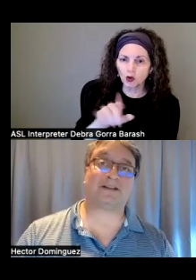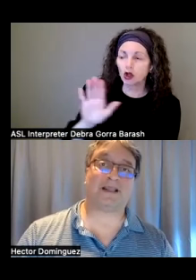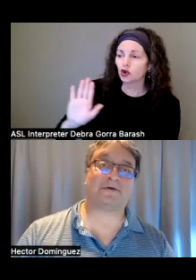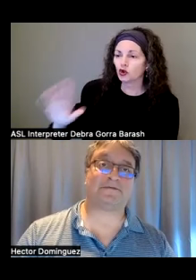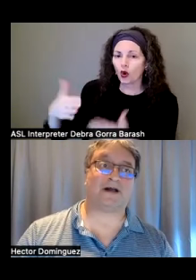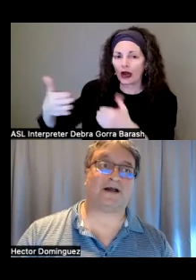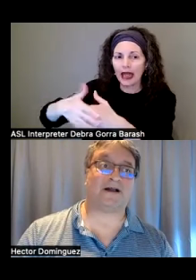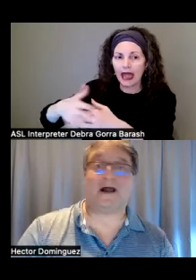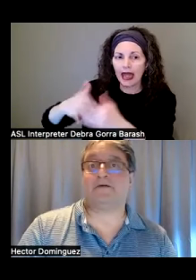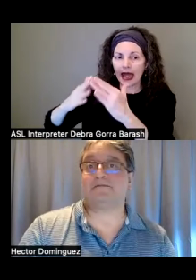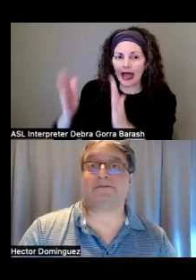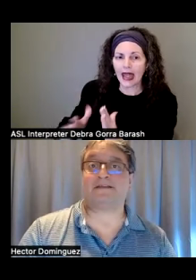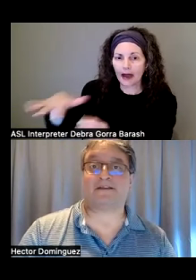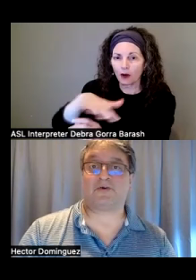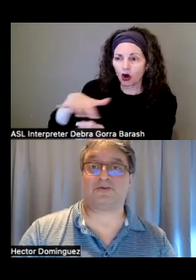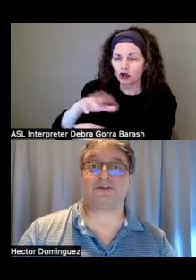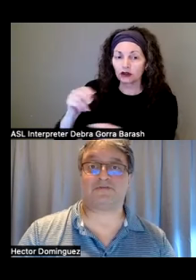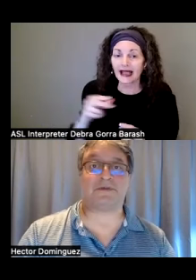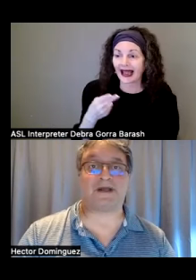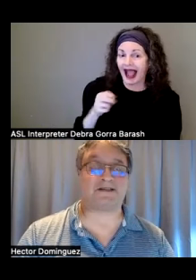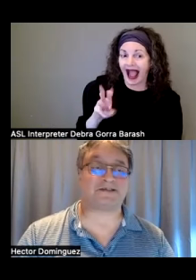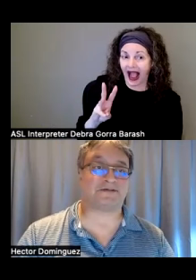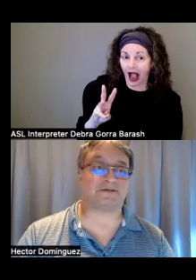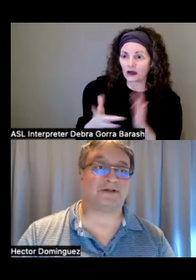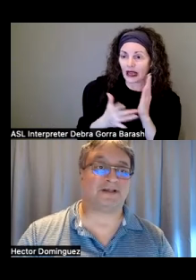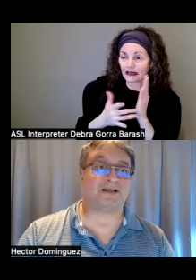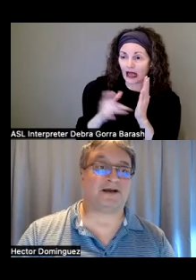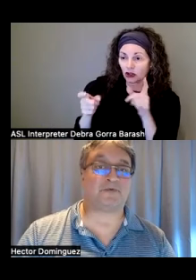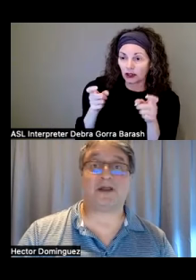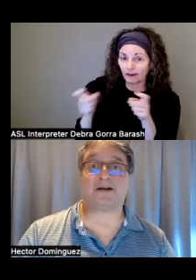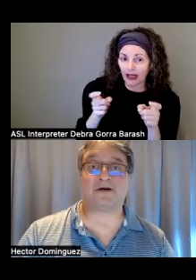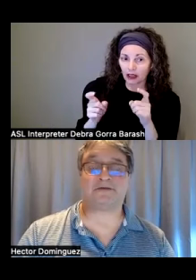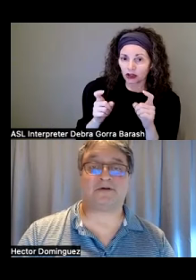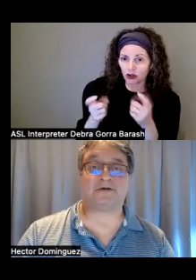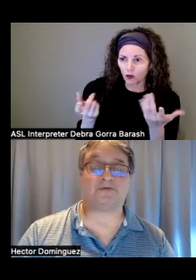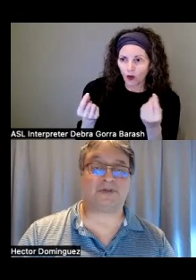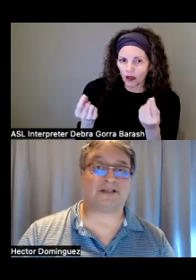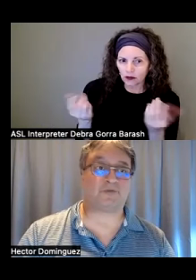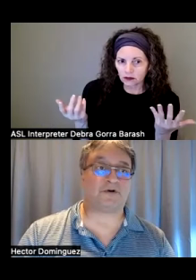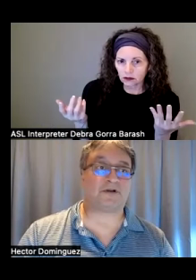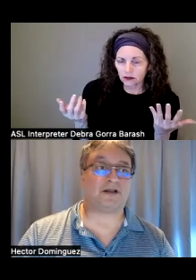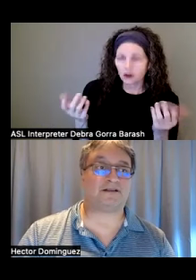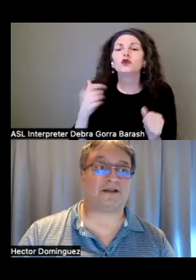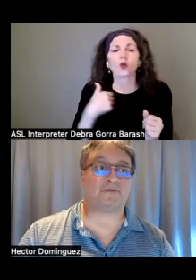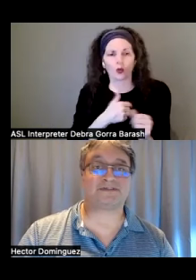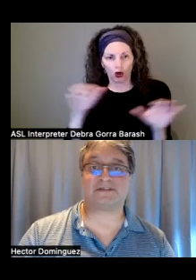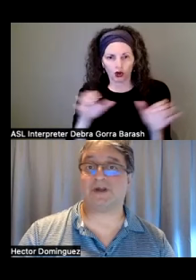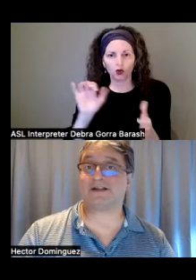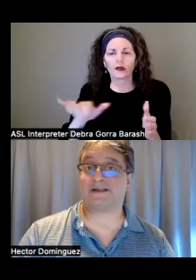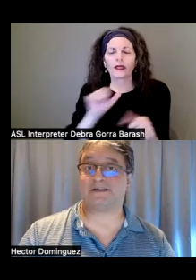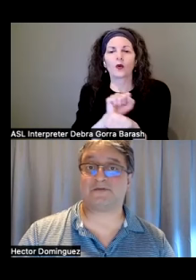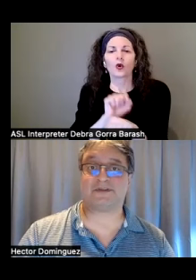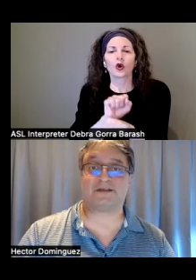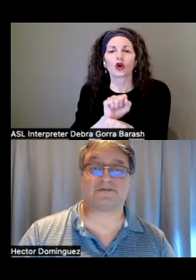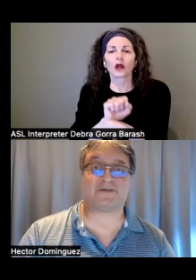and what type of and how that technology should be managed. So we are on doing that work, and we